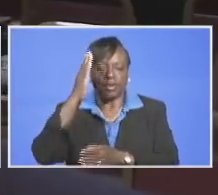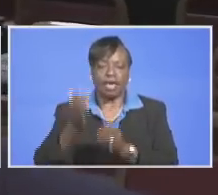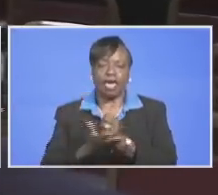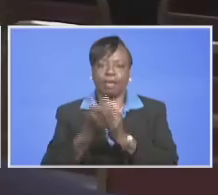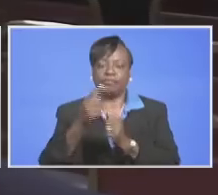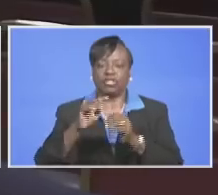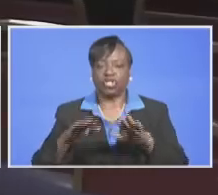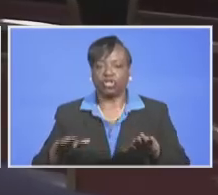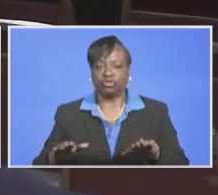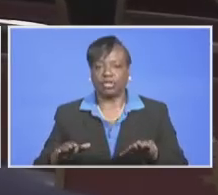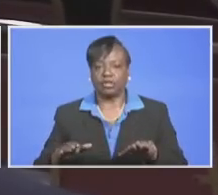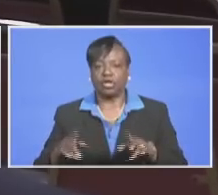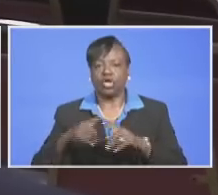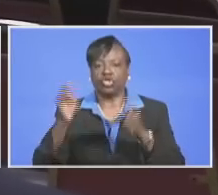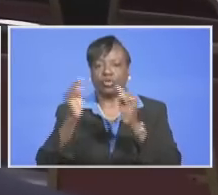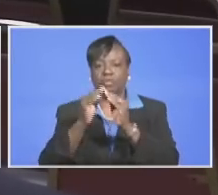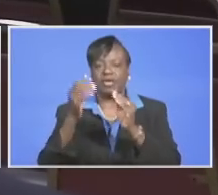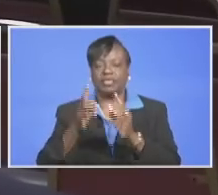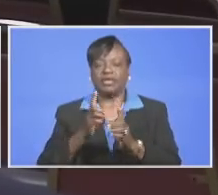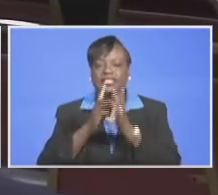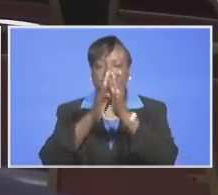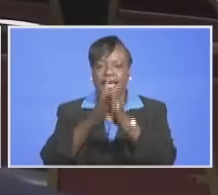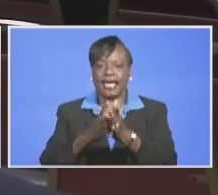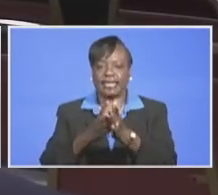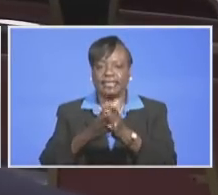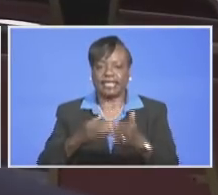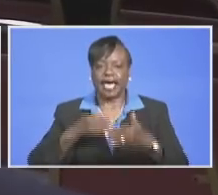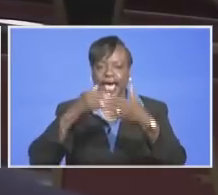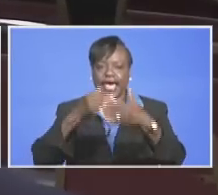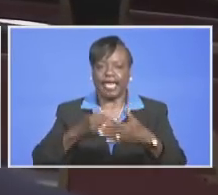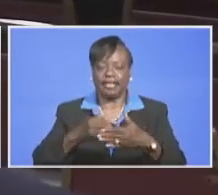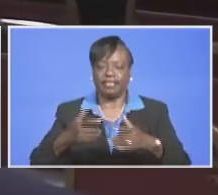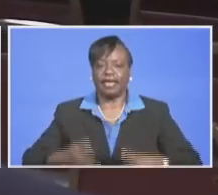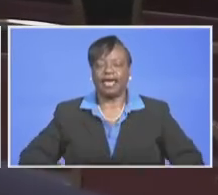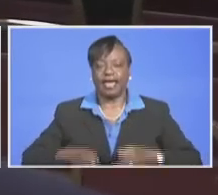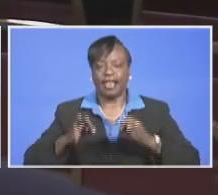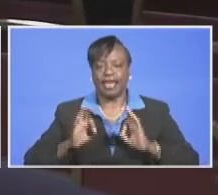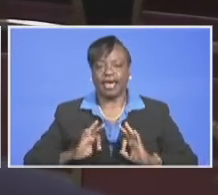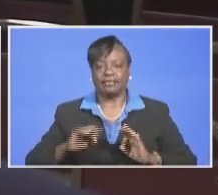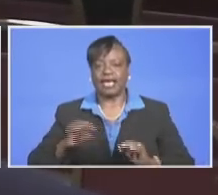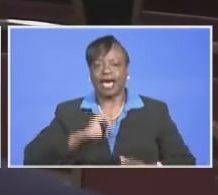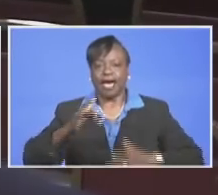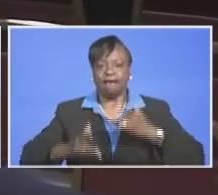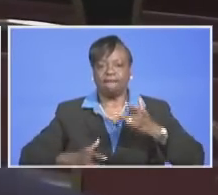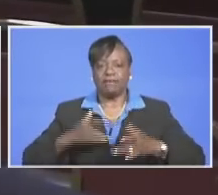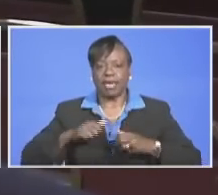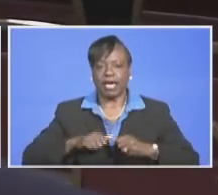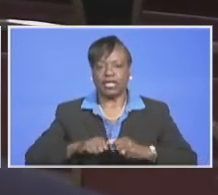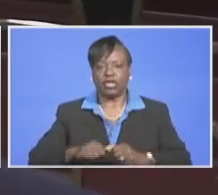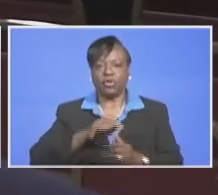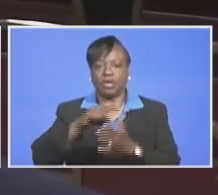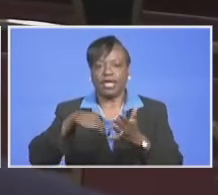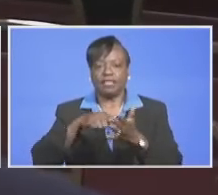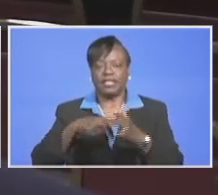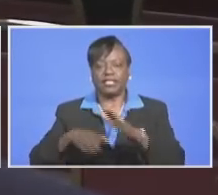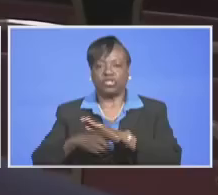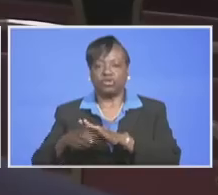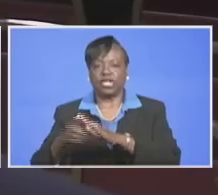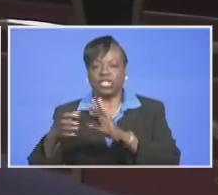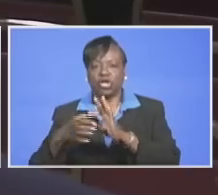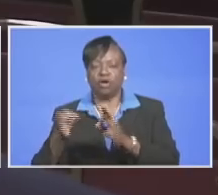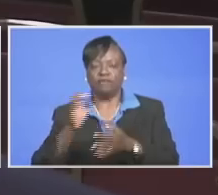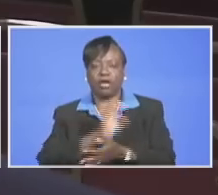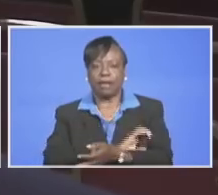meet the demands further ahead in their life. And so I feel like by continuing this donation with computers is really only